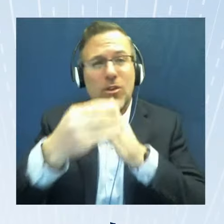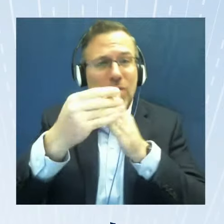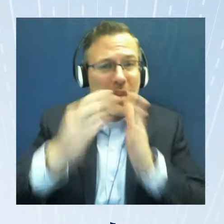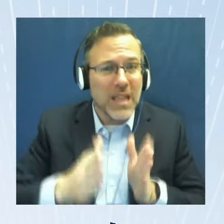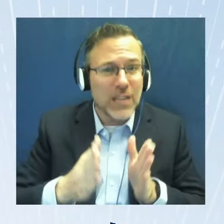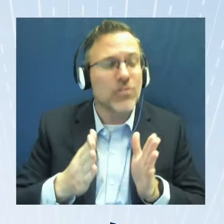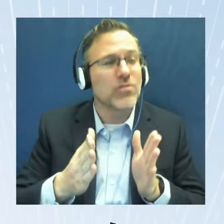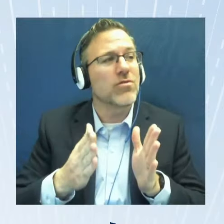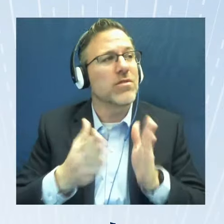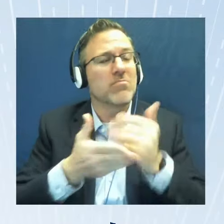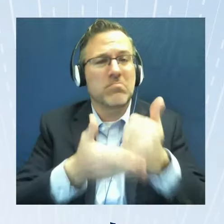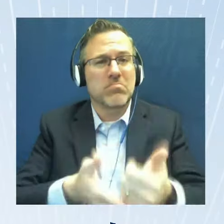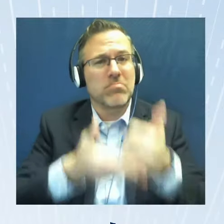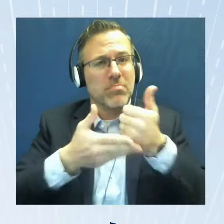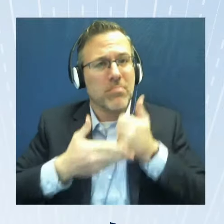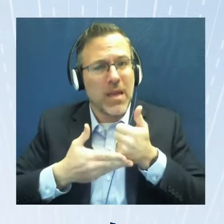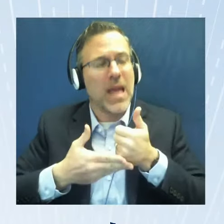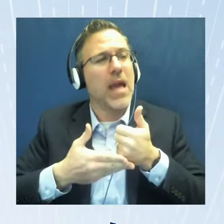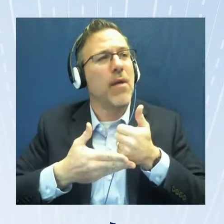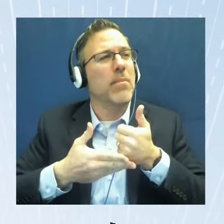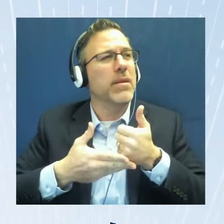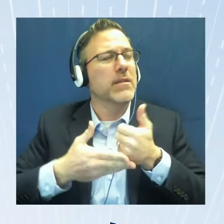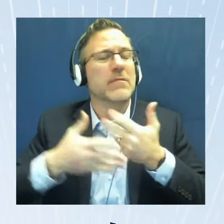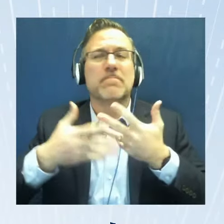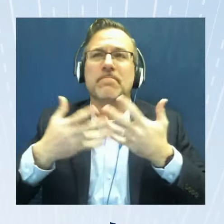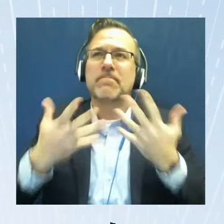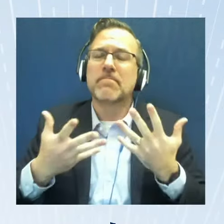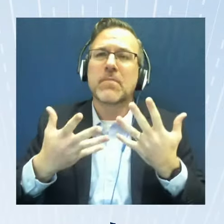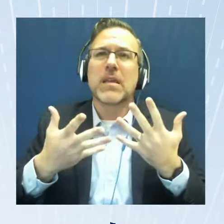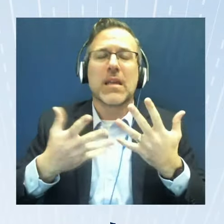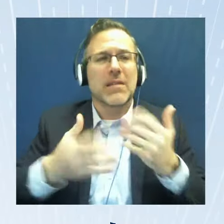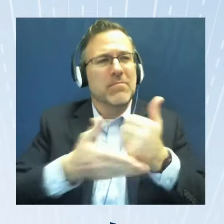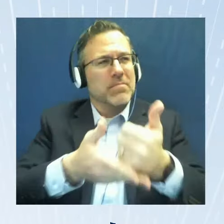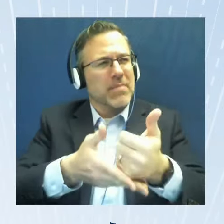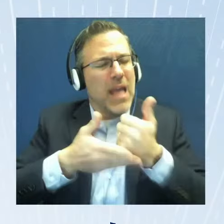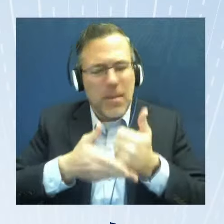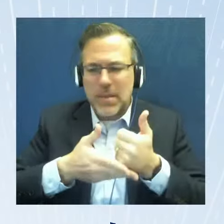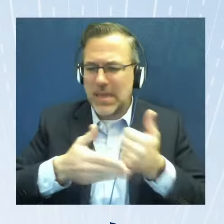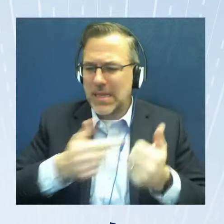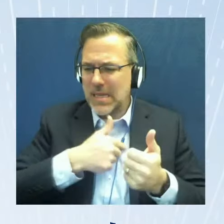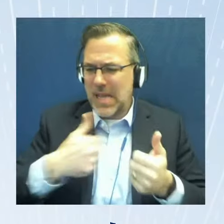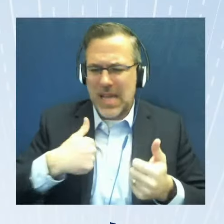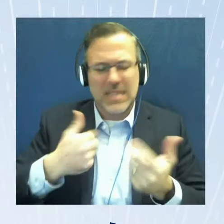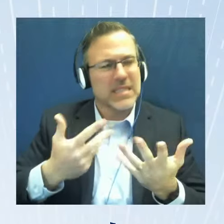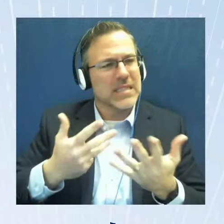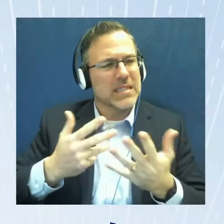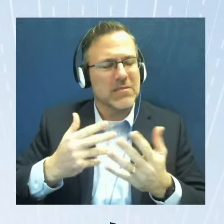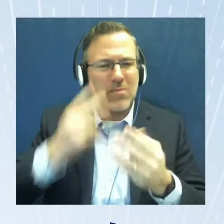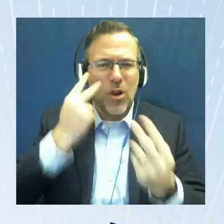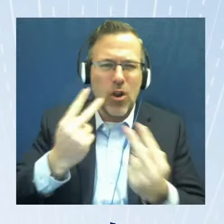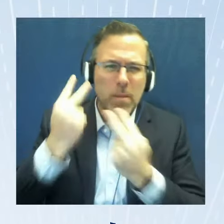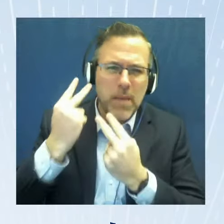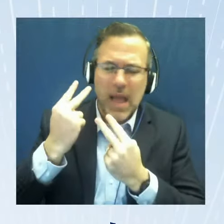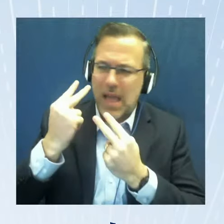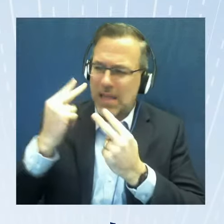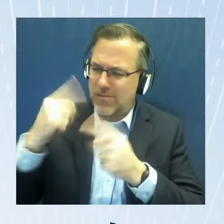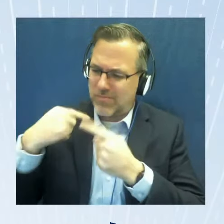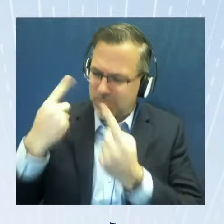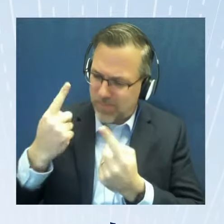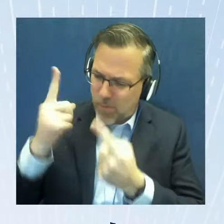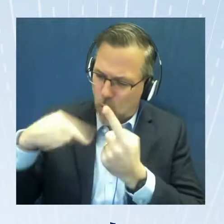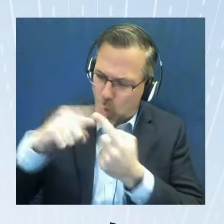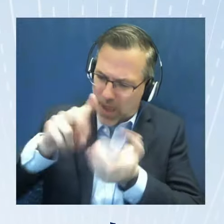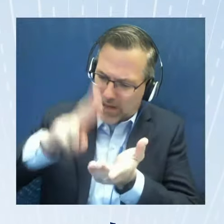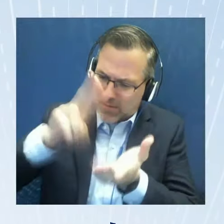make what in so many areas dating back to the gains that have been made through the ADA itself and the Air